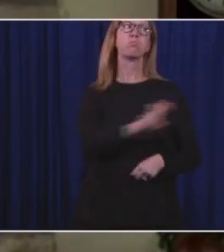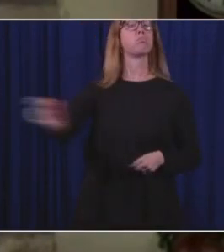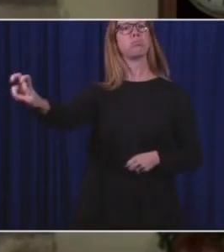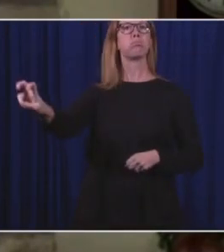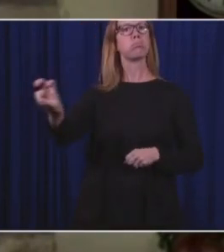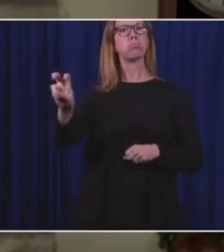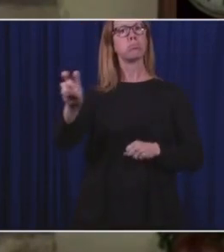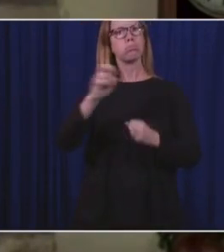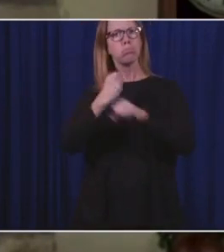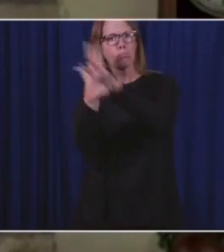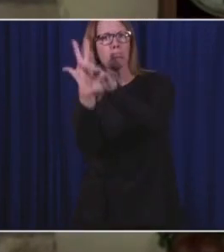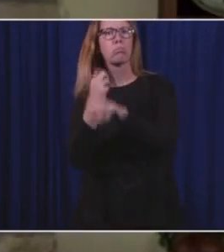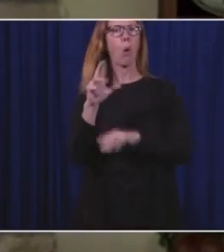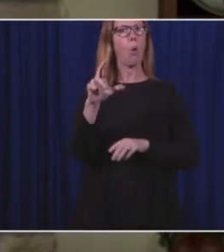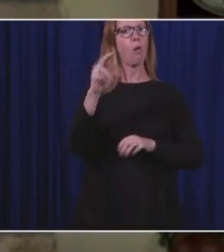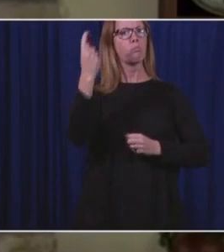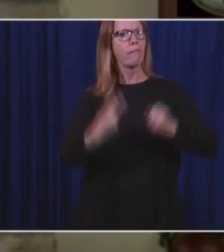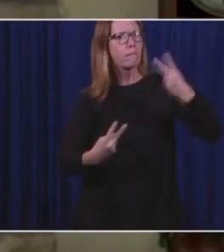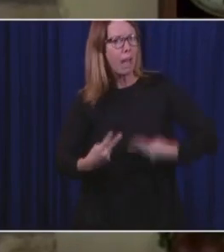form? Do they have that authority?